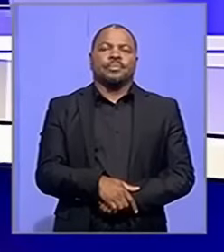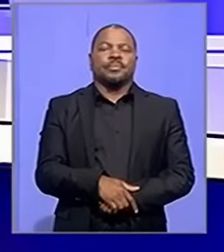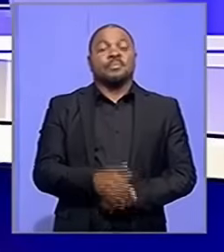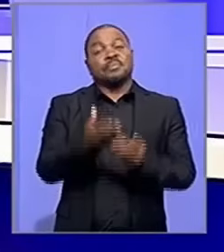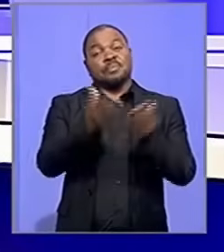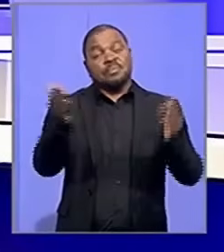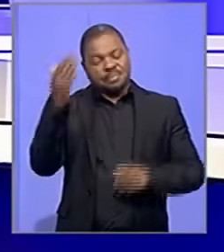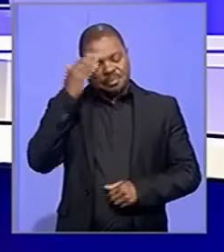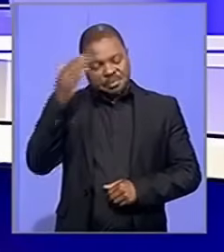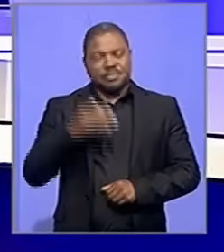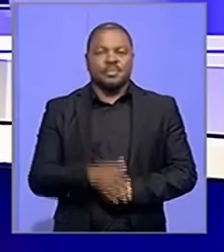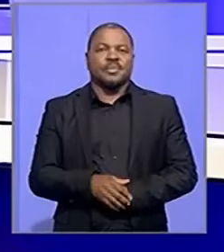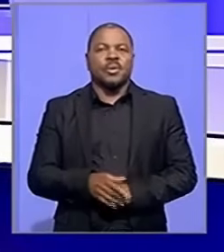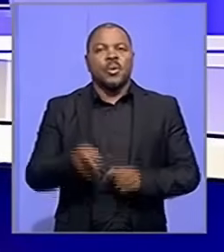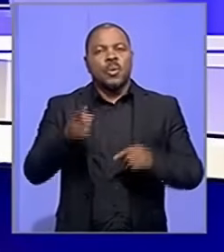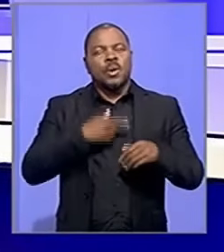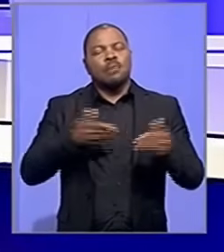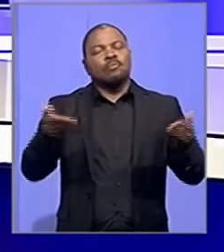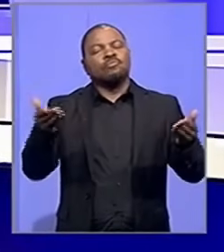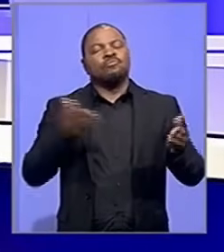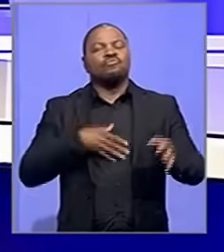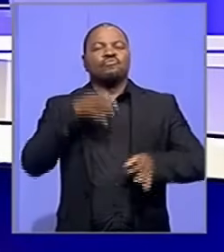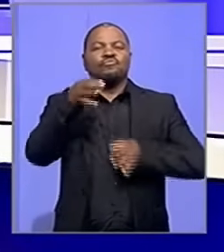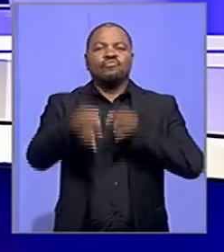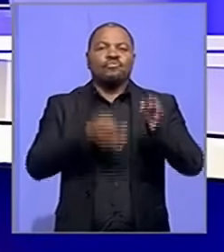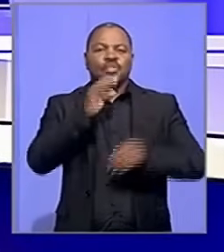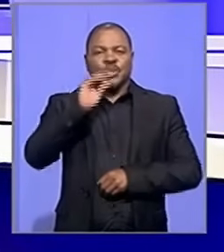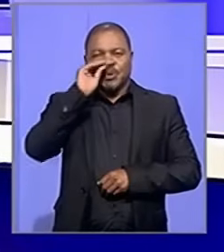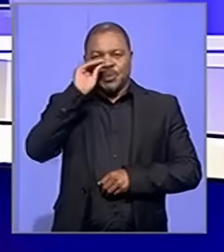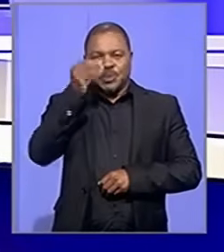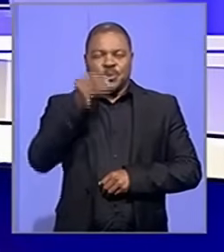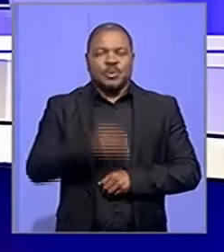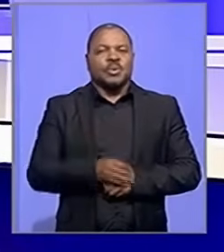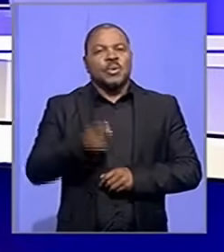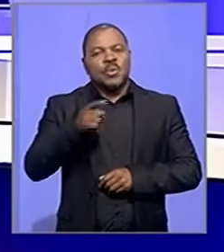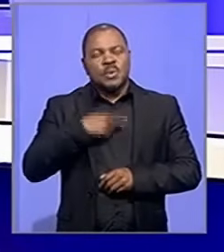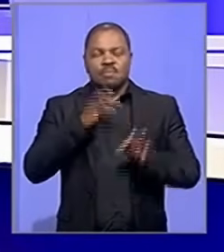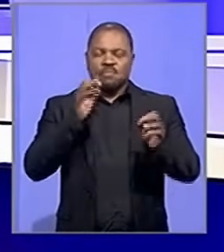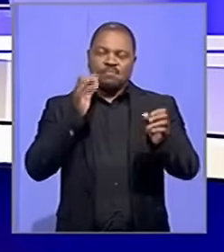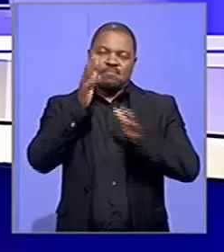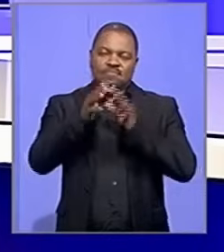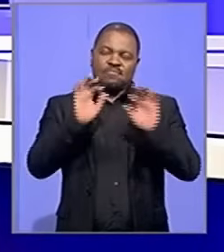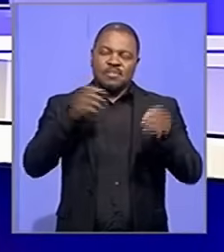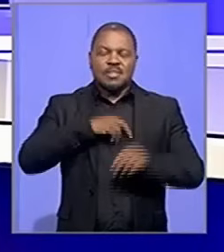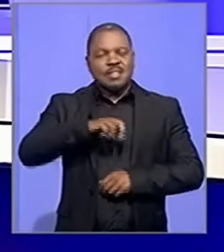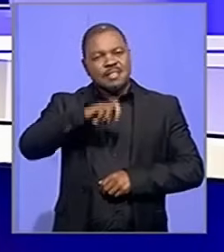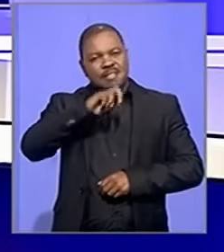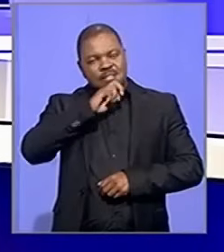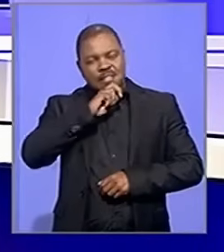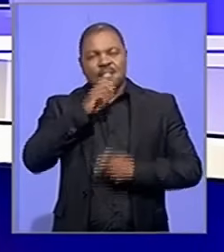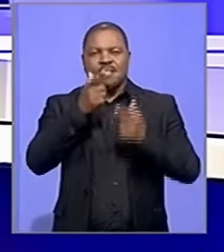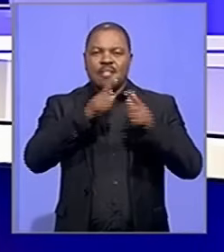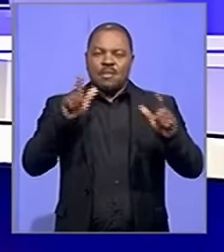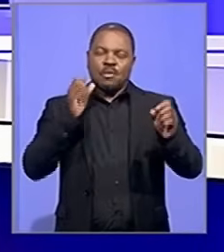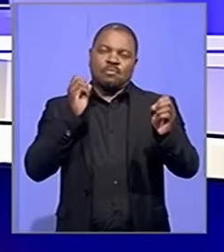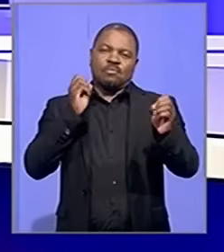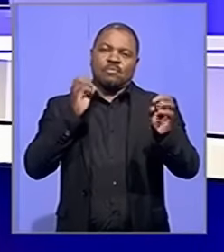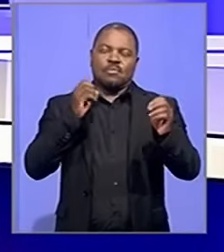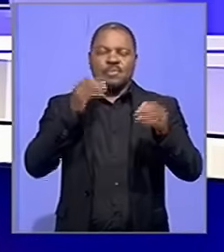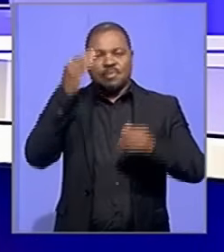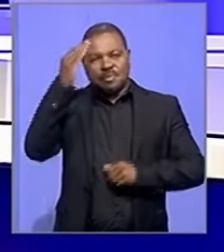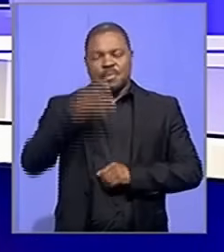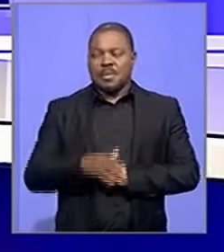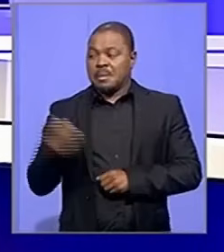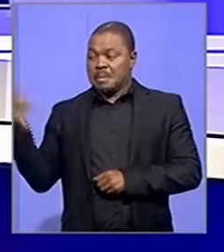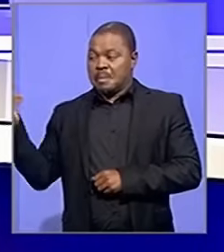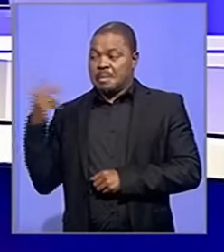Bešo Nthobela ka lapeng re le alela thari ya kgokong re le foka ka boditsi e le ge re le fa madume ya segoši pele ga ditaba tša rena. Ke